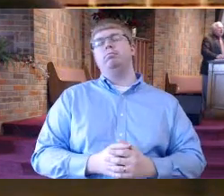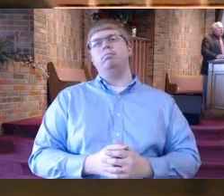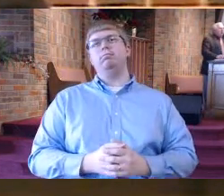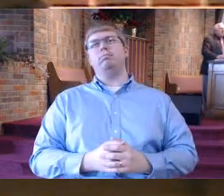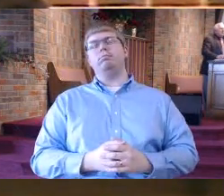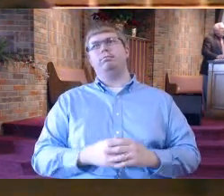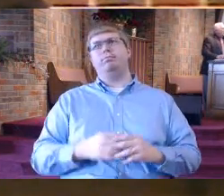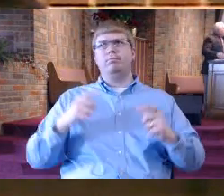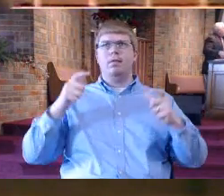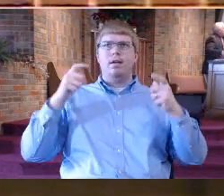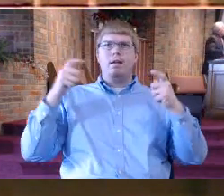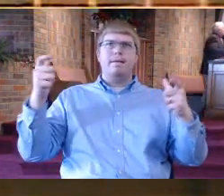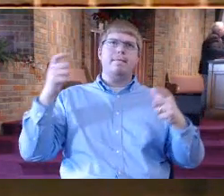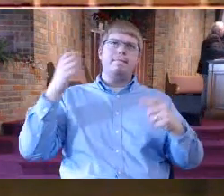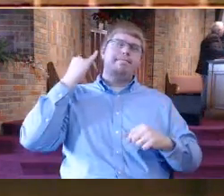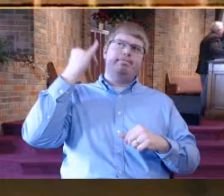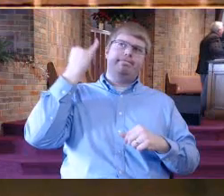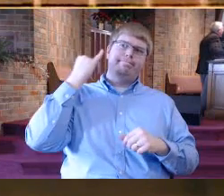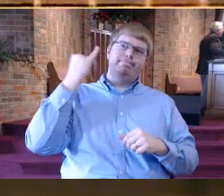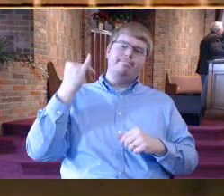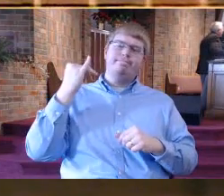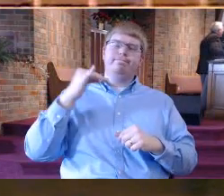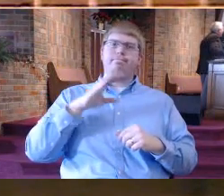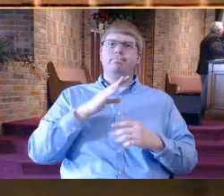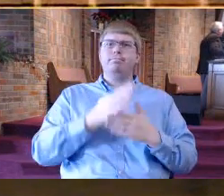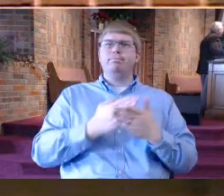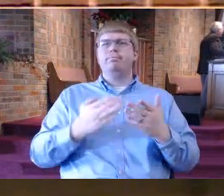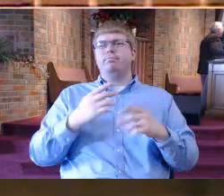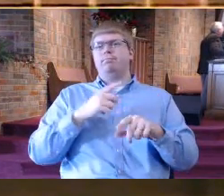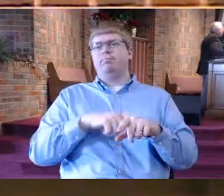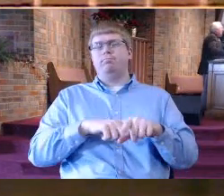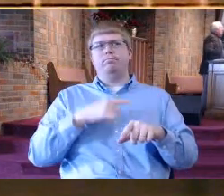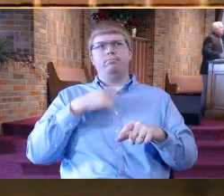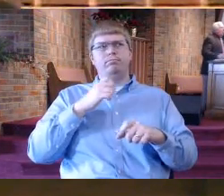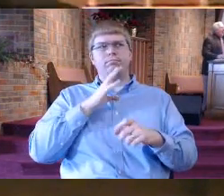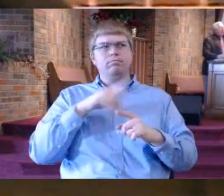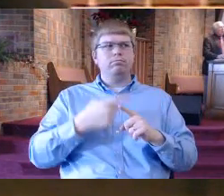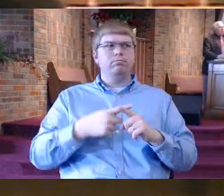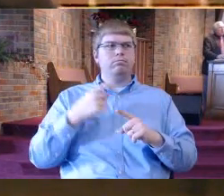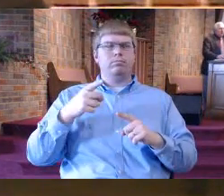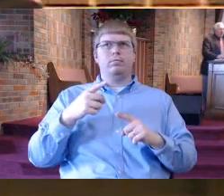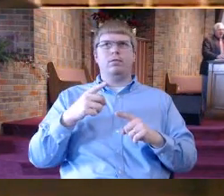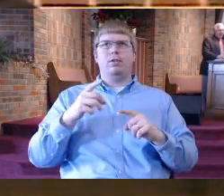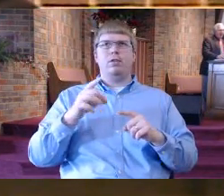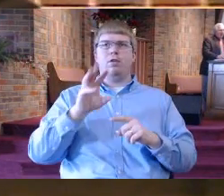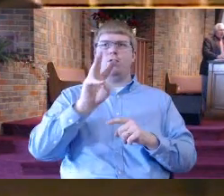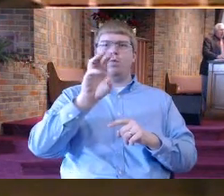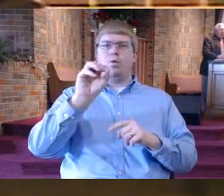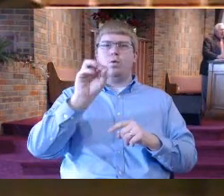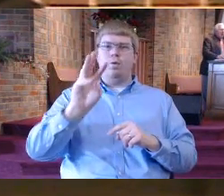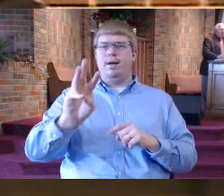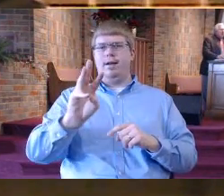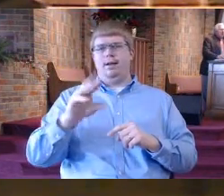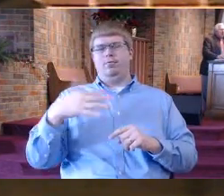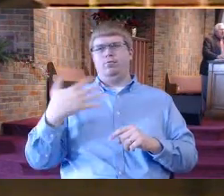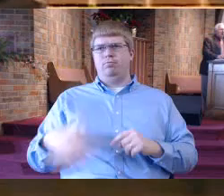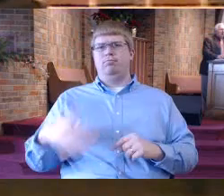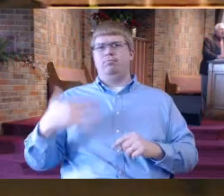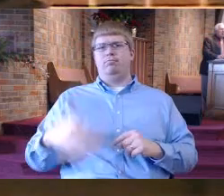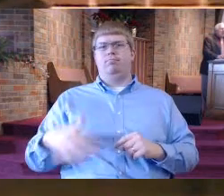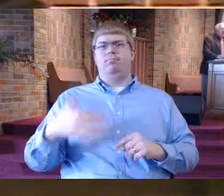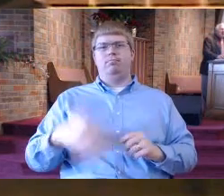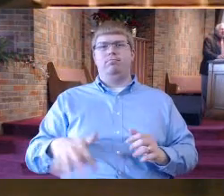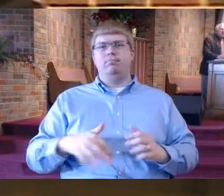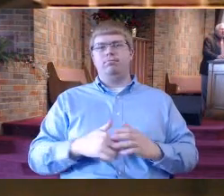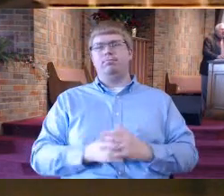The big thoughts sometimes it takes us into what I describe as wow country, where there is